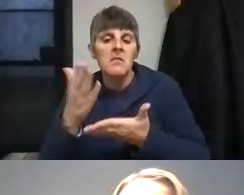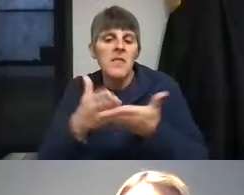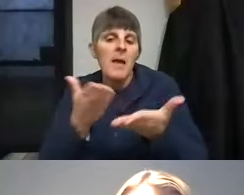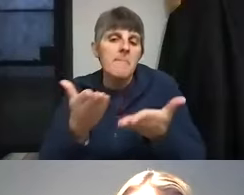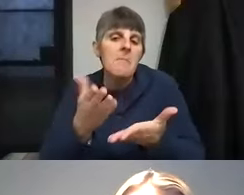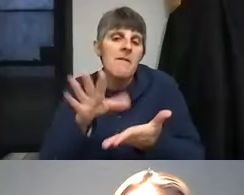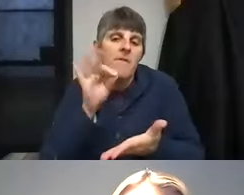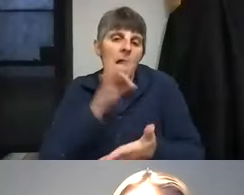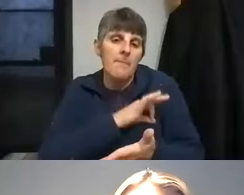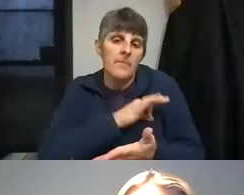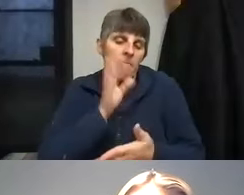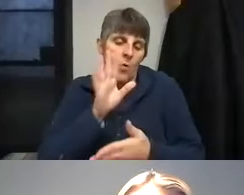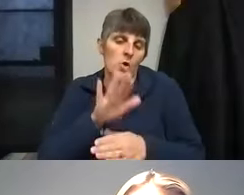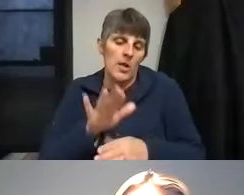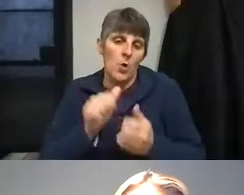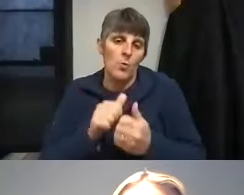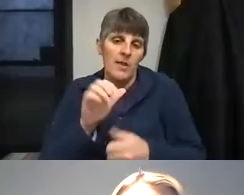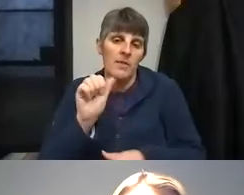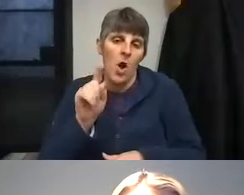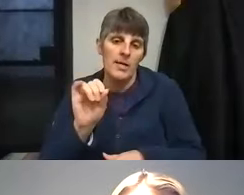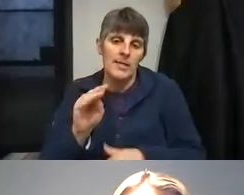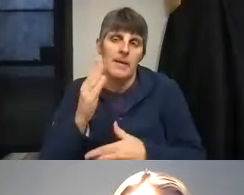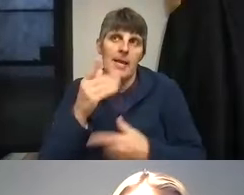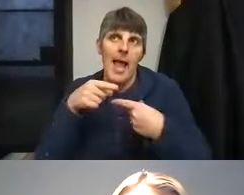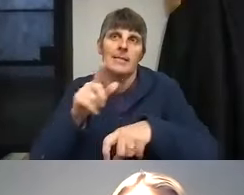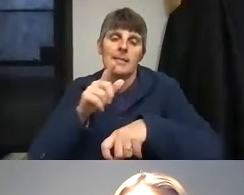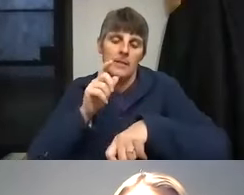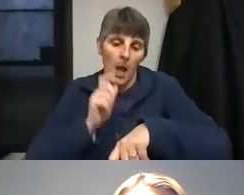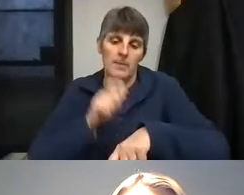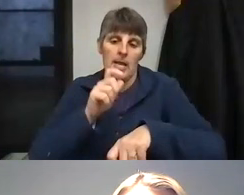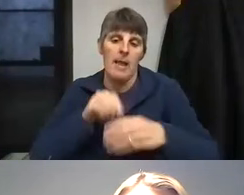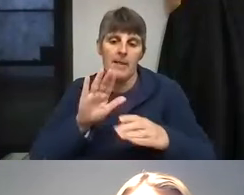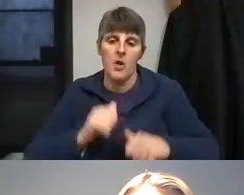could be helpful for your child with autism at some point in their life.